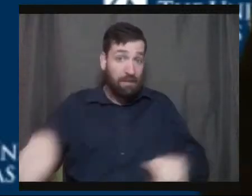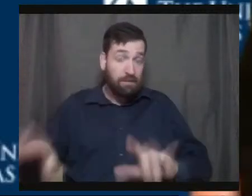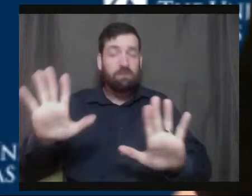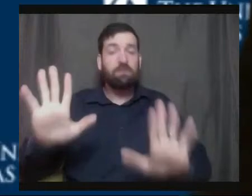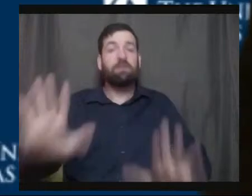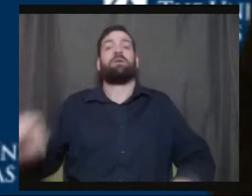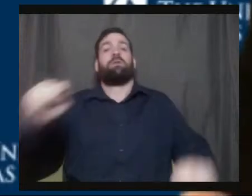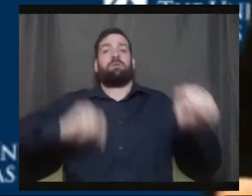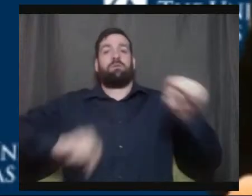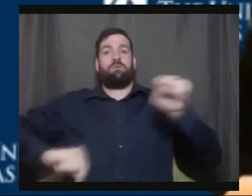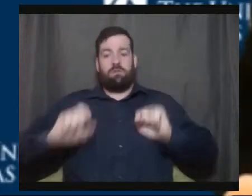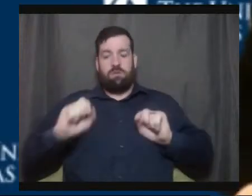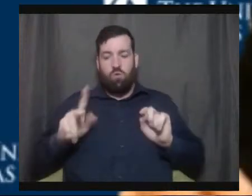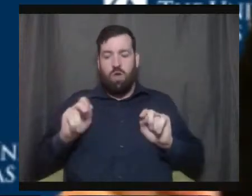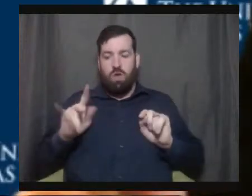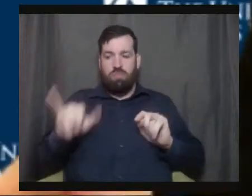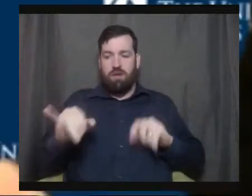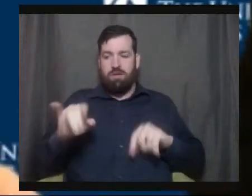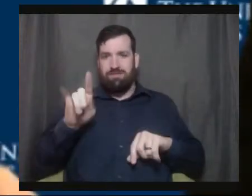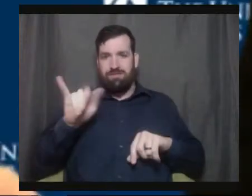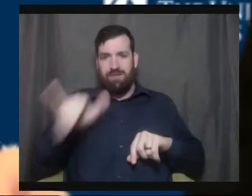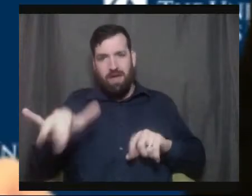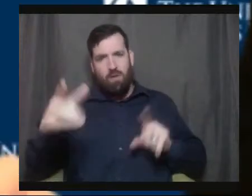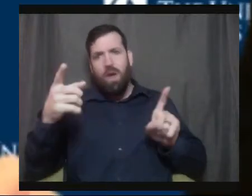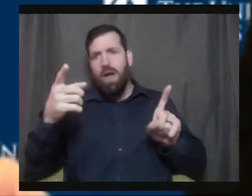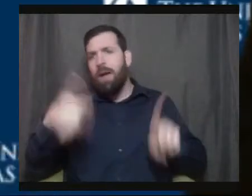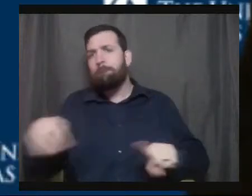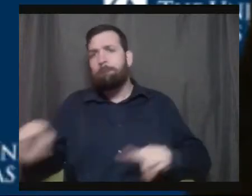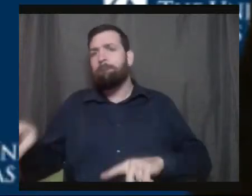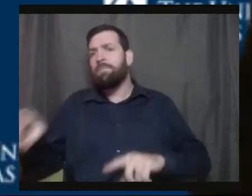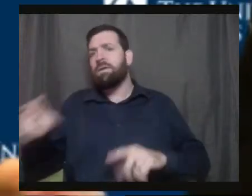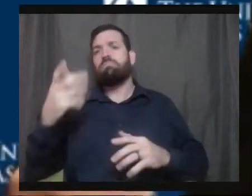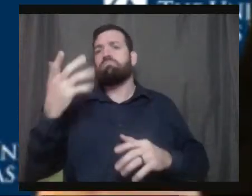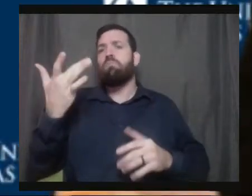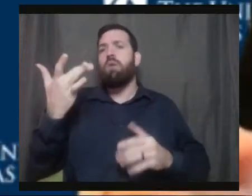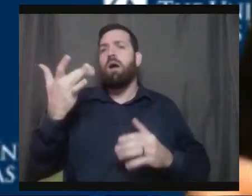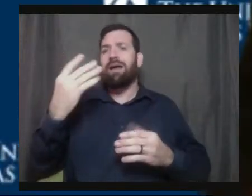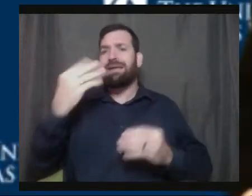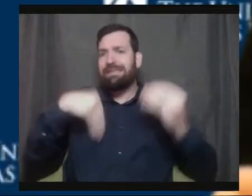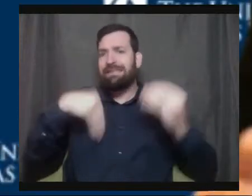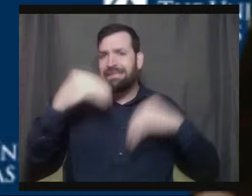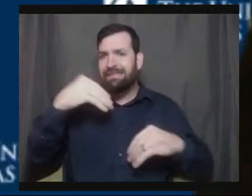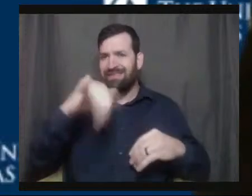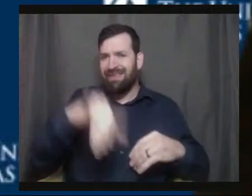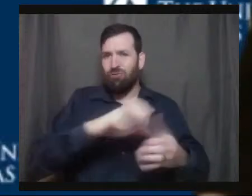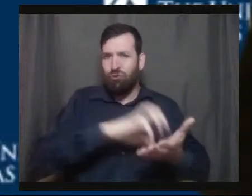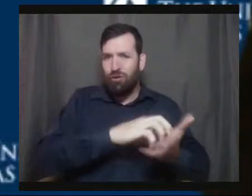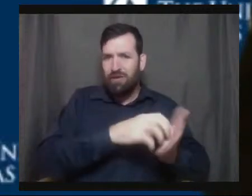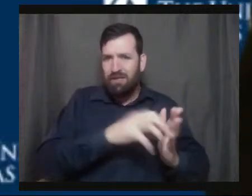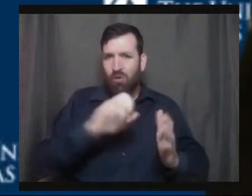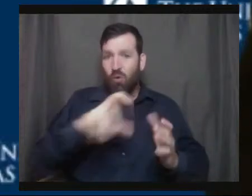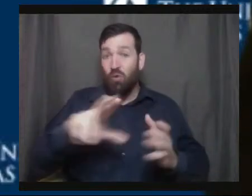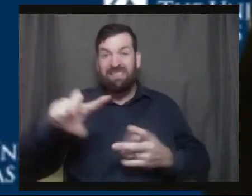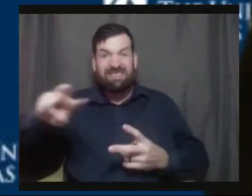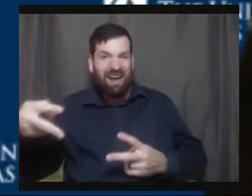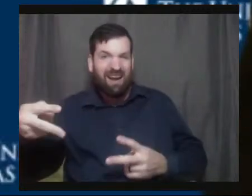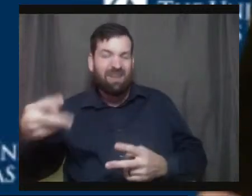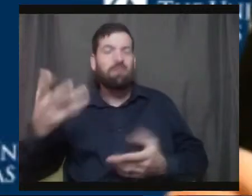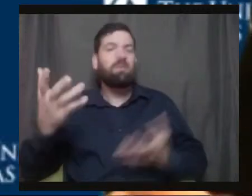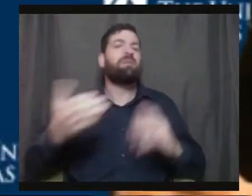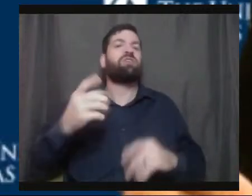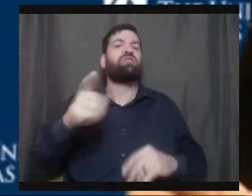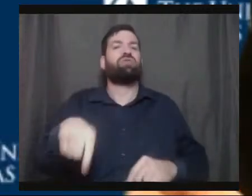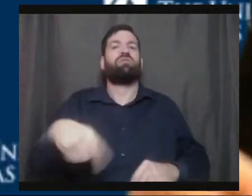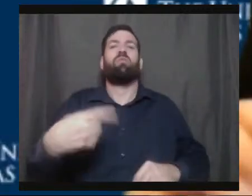what happened during this day? What led me to eat that cookie or the second one when really maybe I just would have had a bite or two